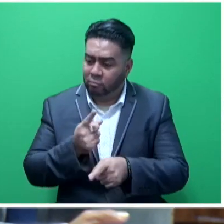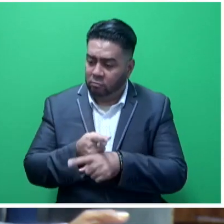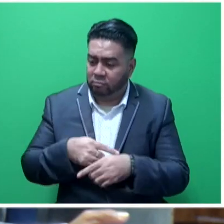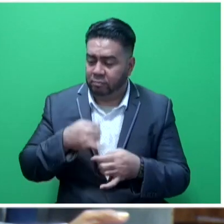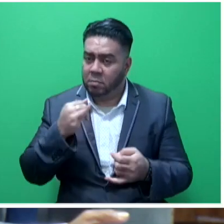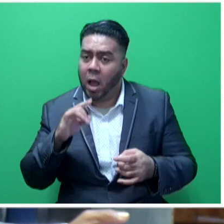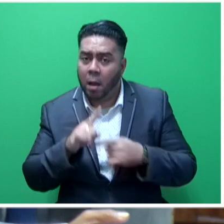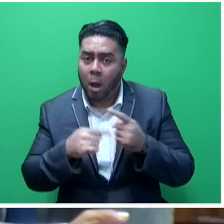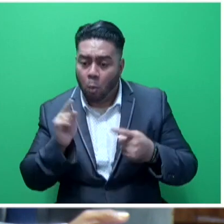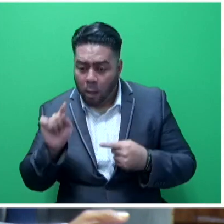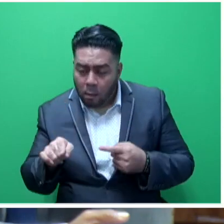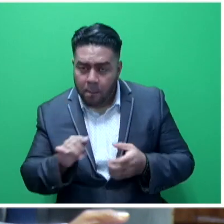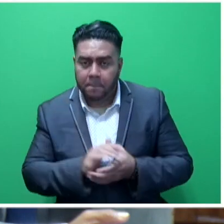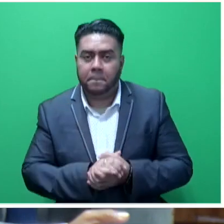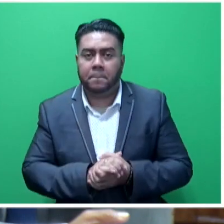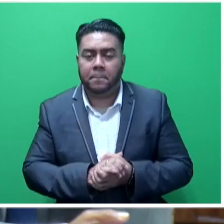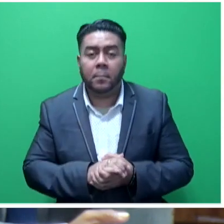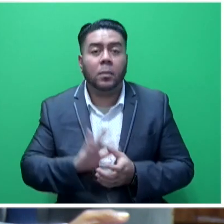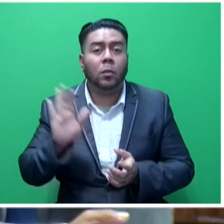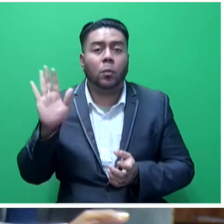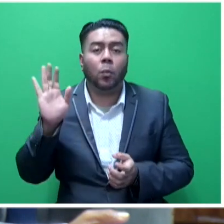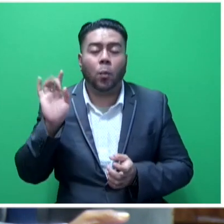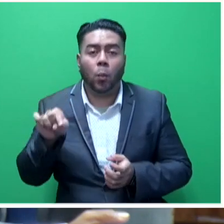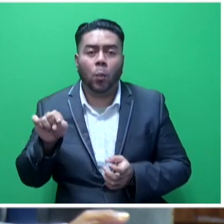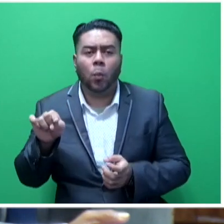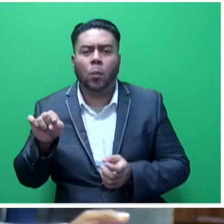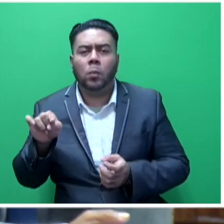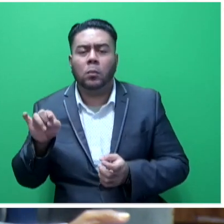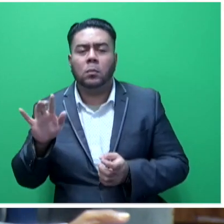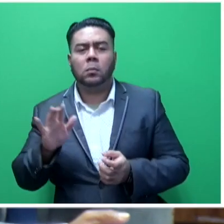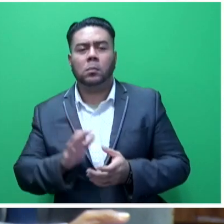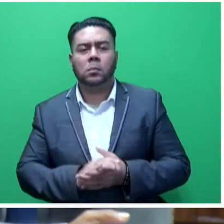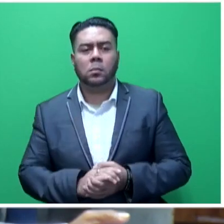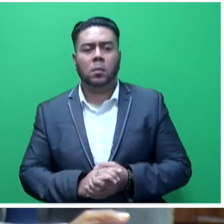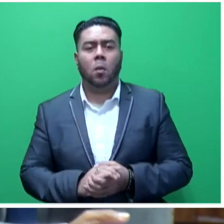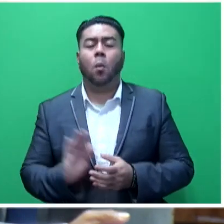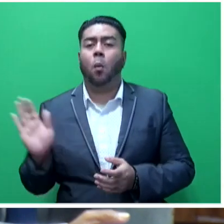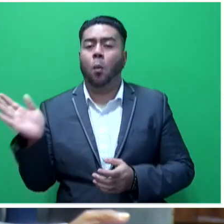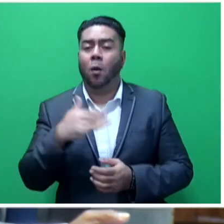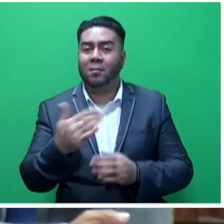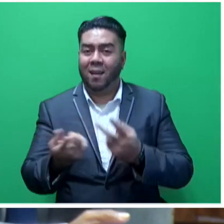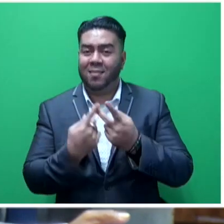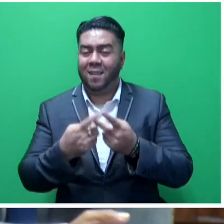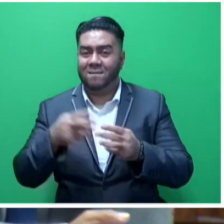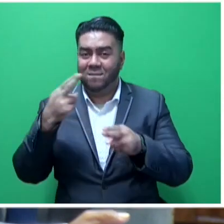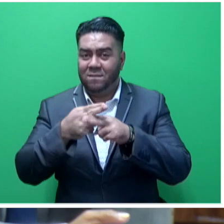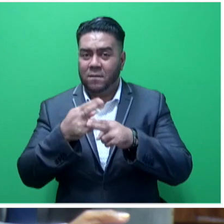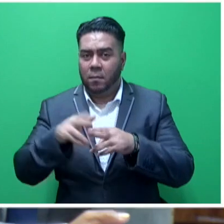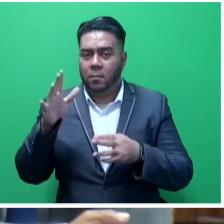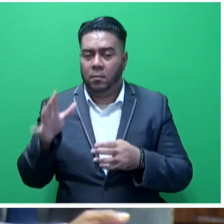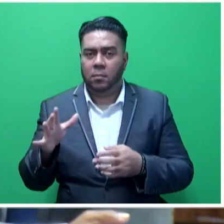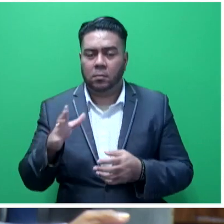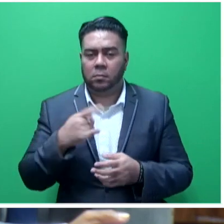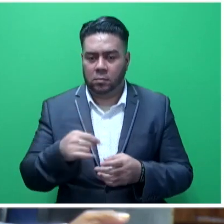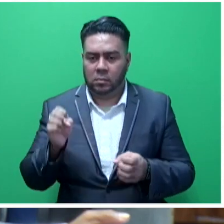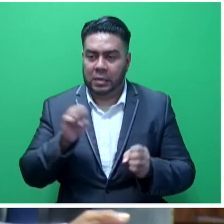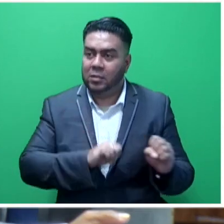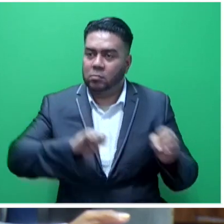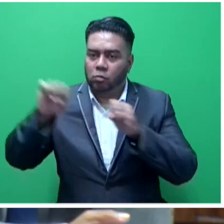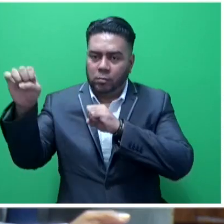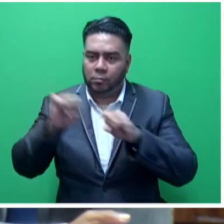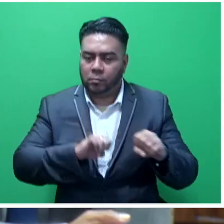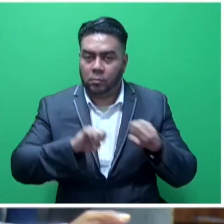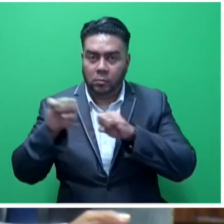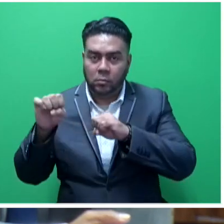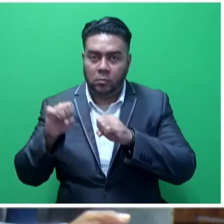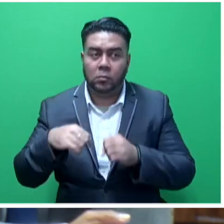Mr. Speaker, or then the other category of farmers and entrepreneurs are the exporters